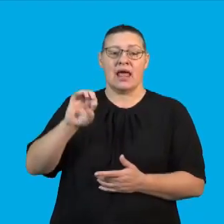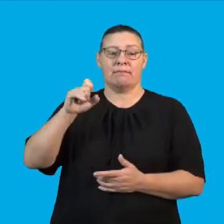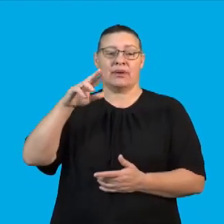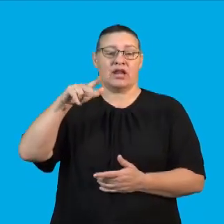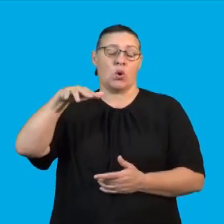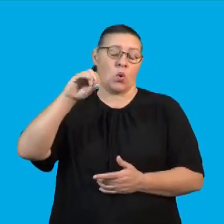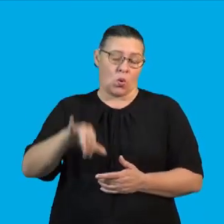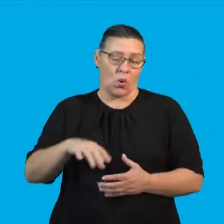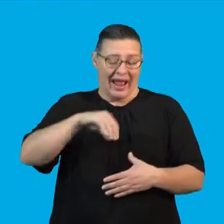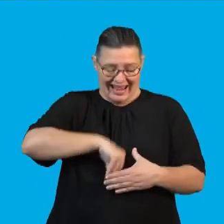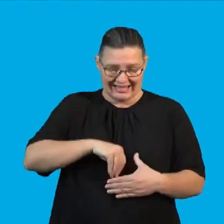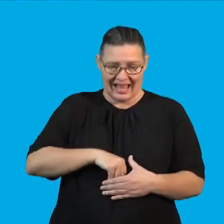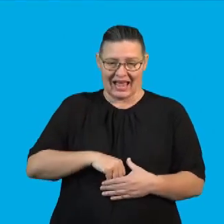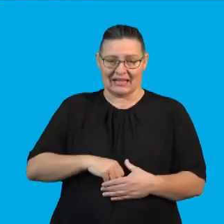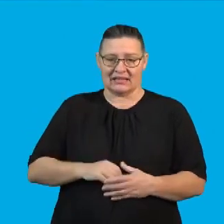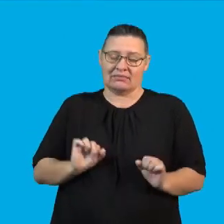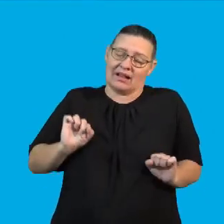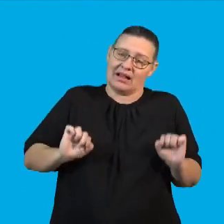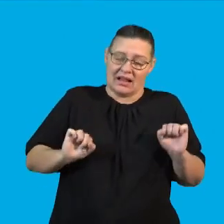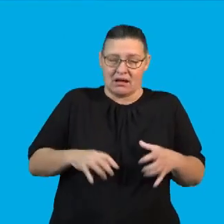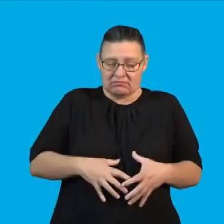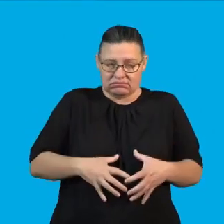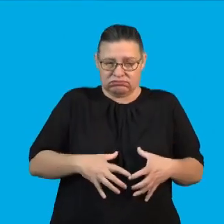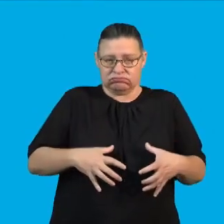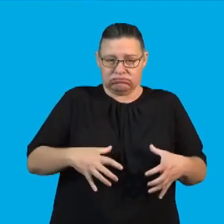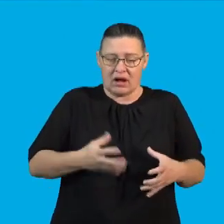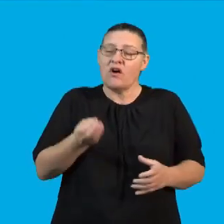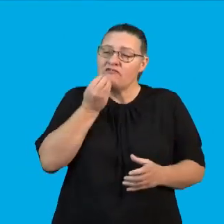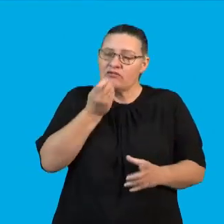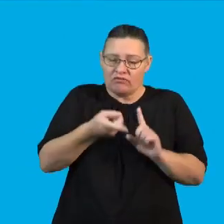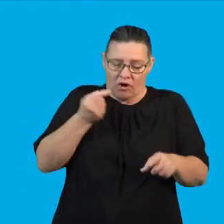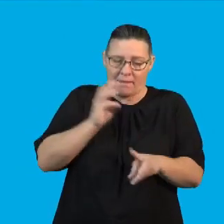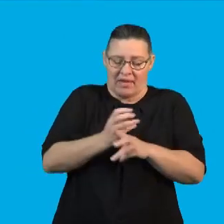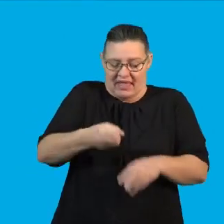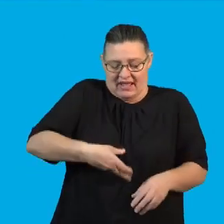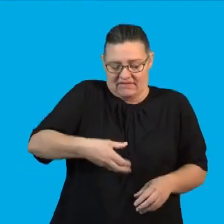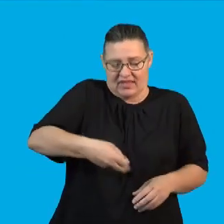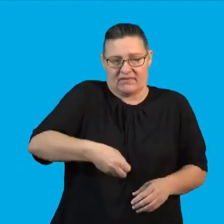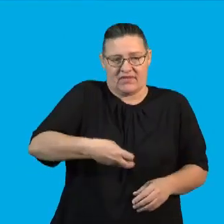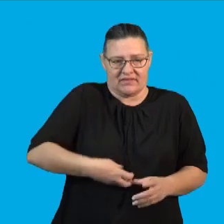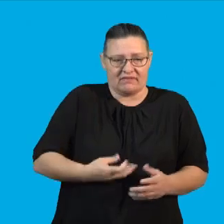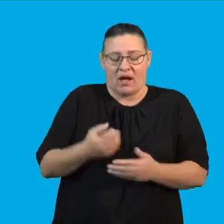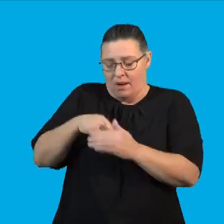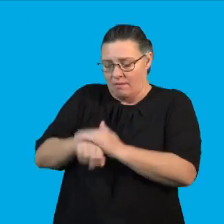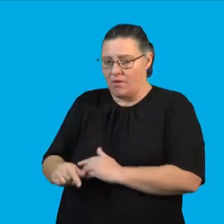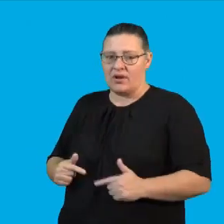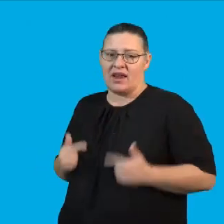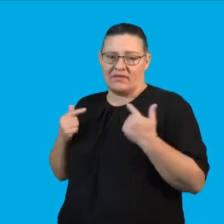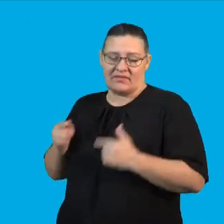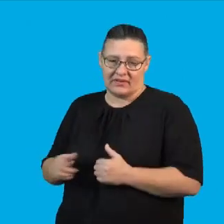and obtains food from the mother. It obtains food from the mother. So check it